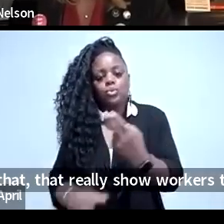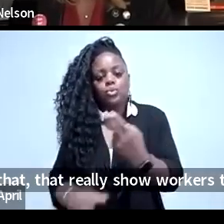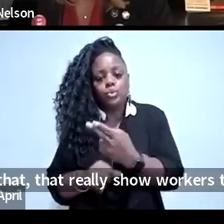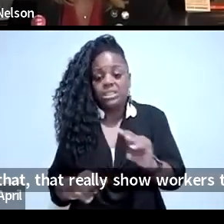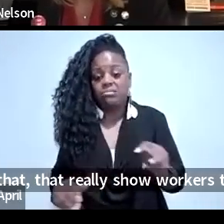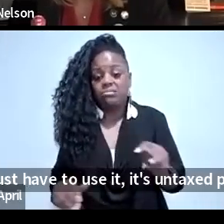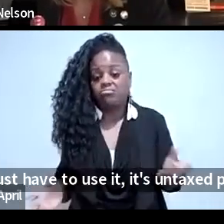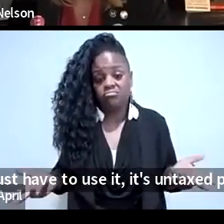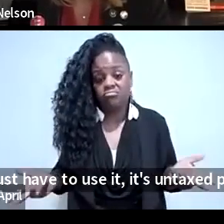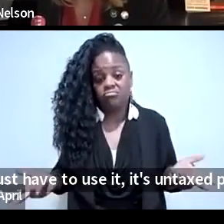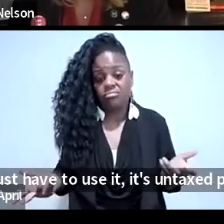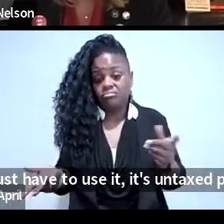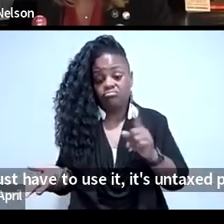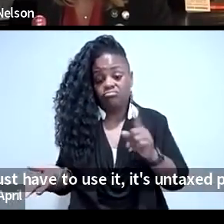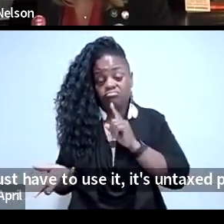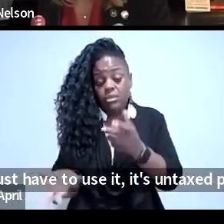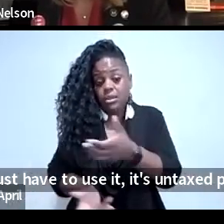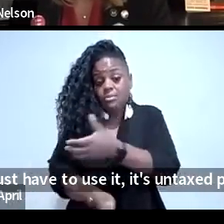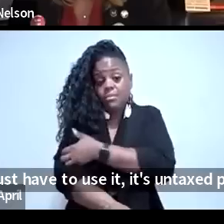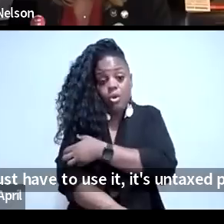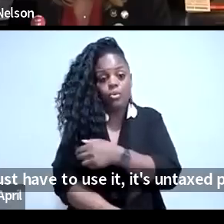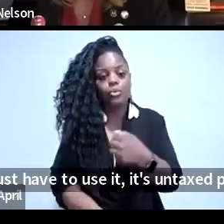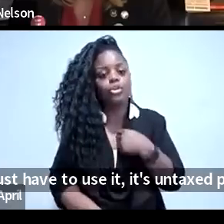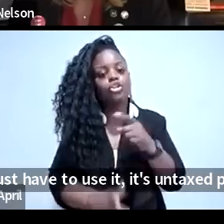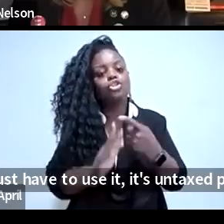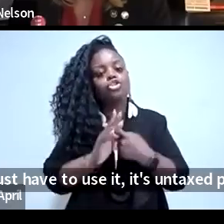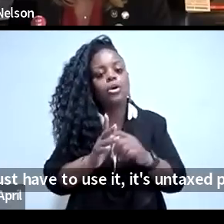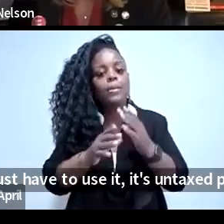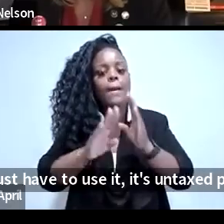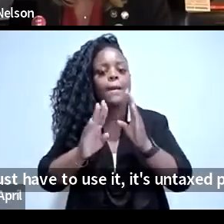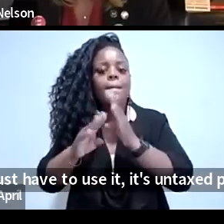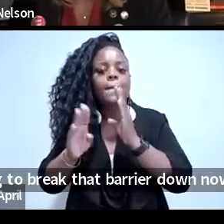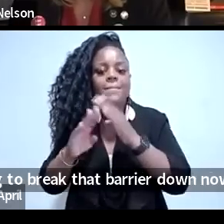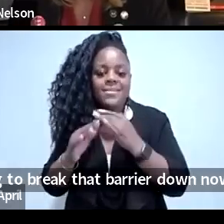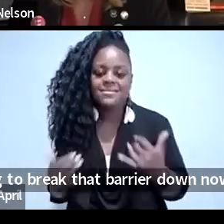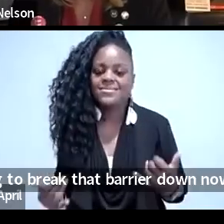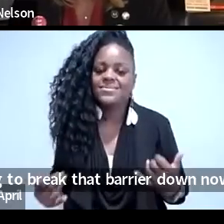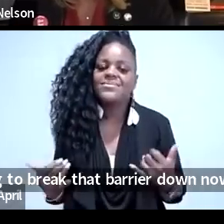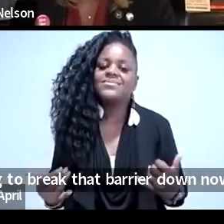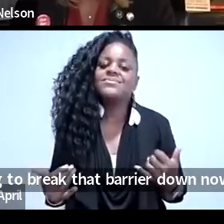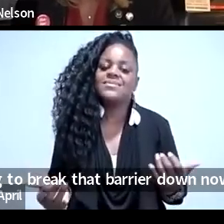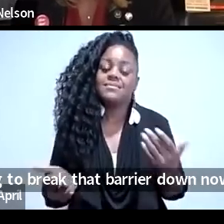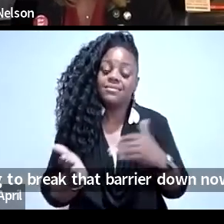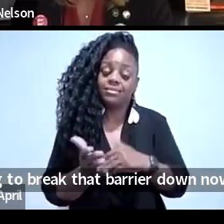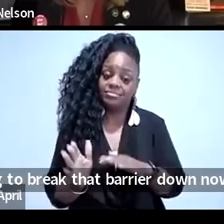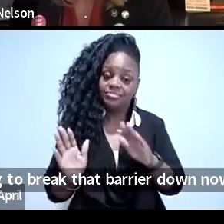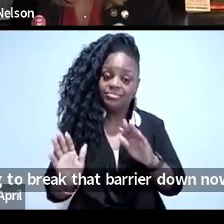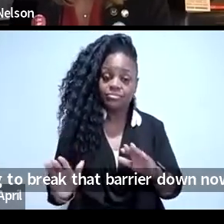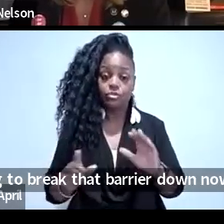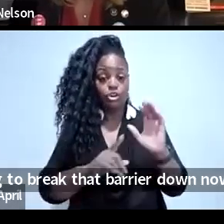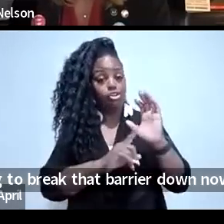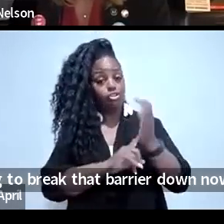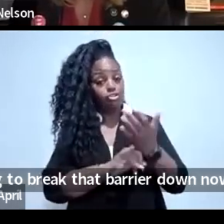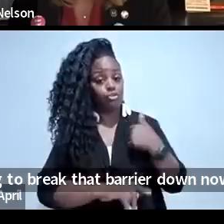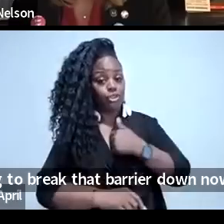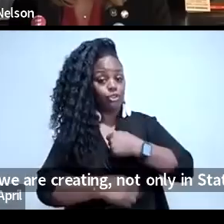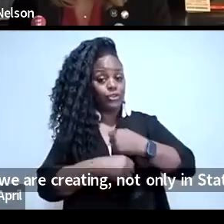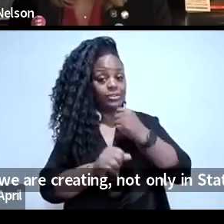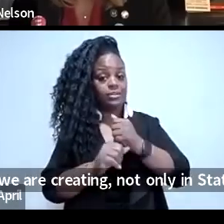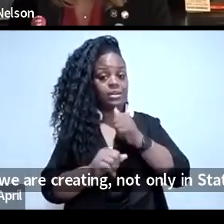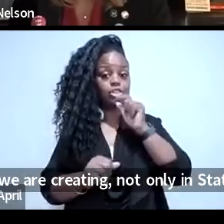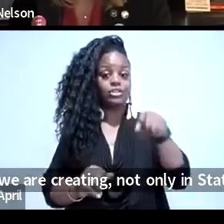And once again, the culture that we're creating, not only in Staten Island, is starting to resonate across the country, just like Starbucks